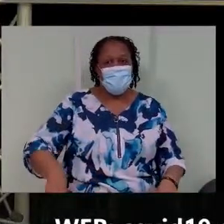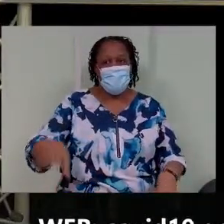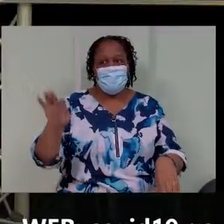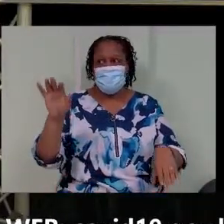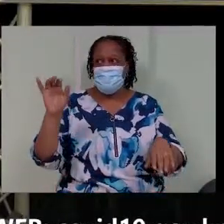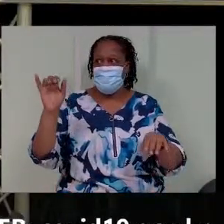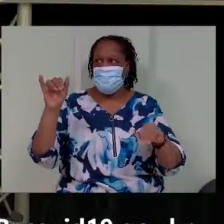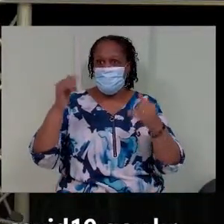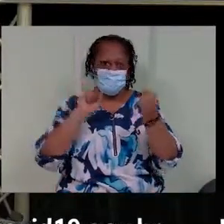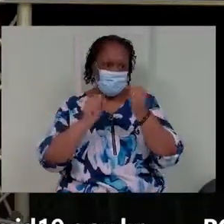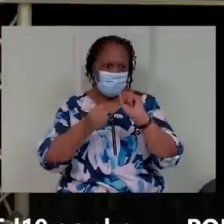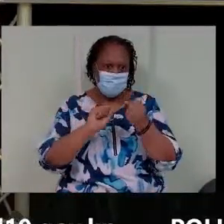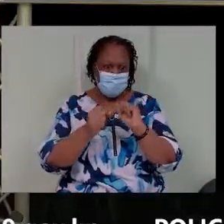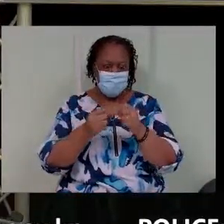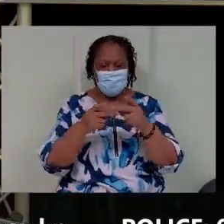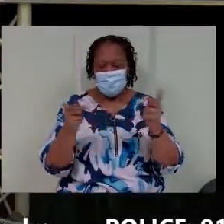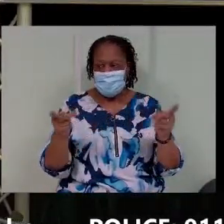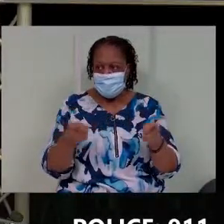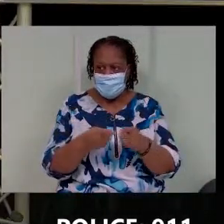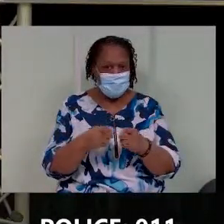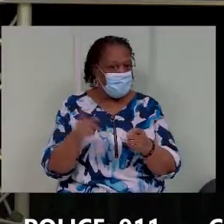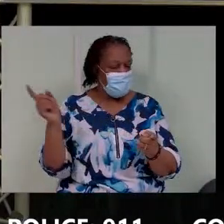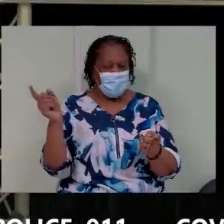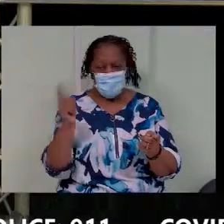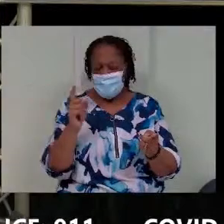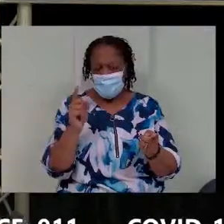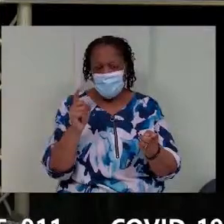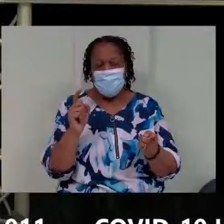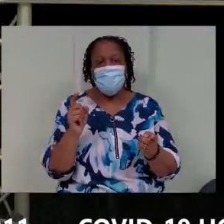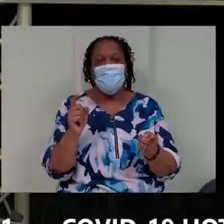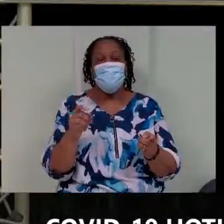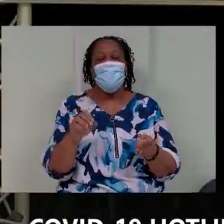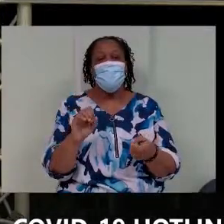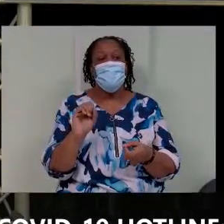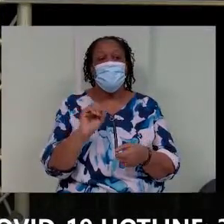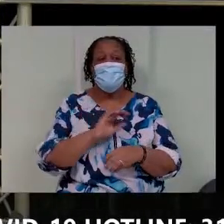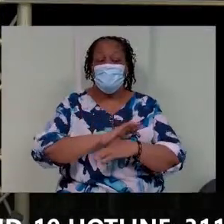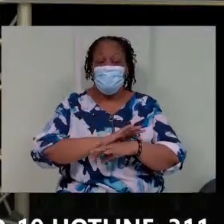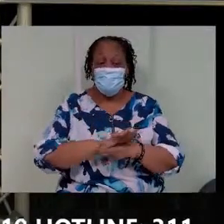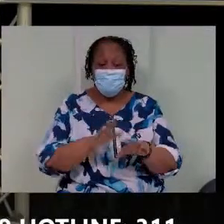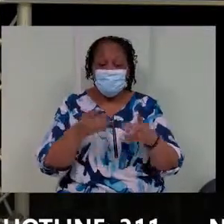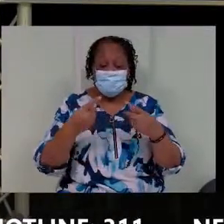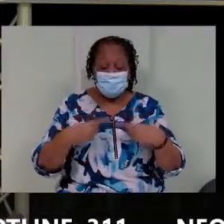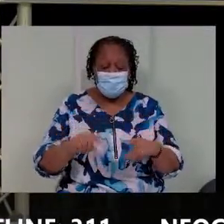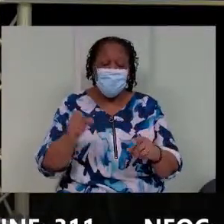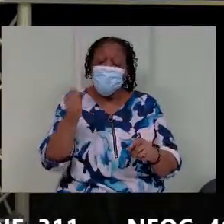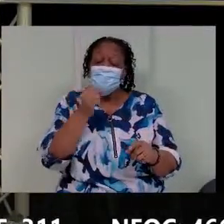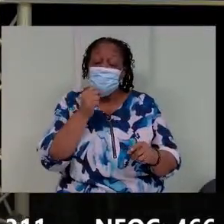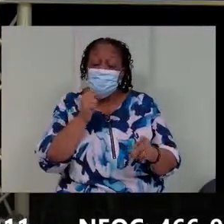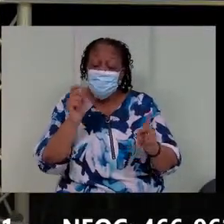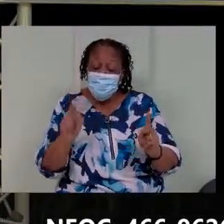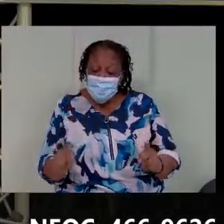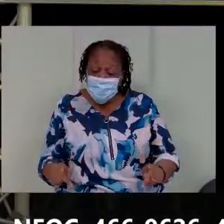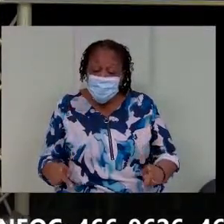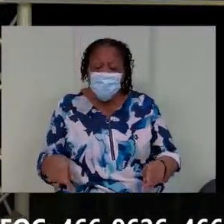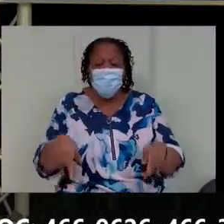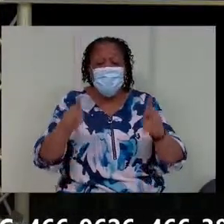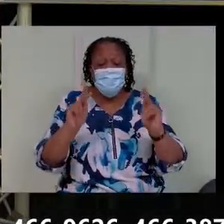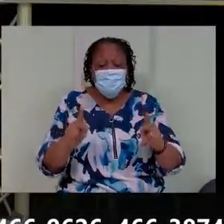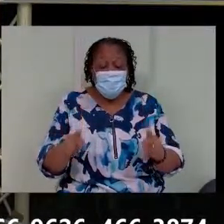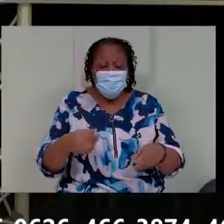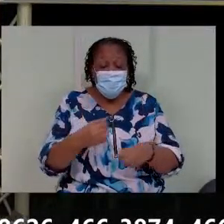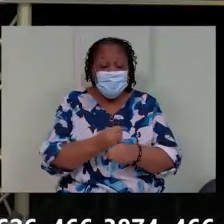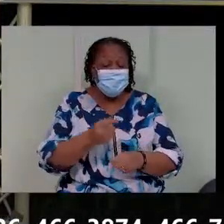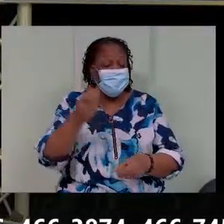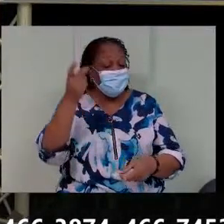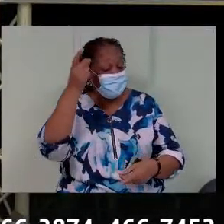need to protect the vulnerable, those who are more likely to die from the disease, the elderly, those with pre-existing conditions. You heard